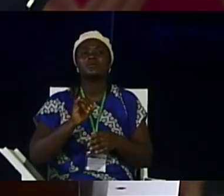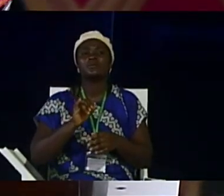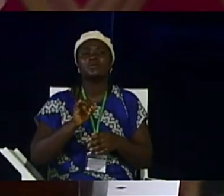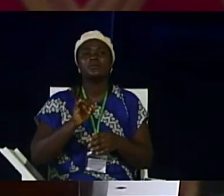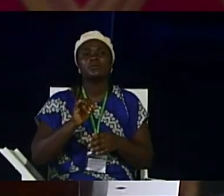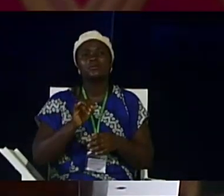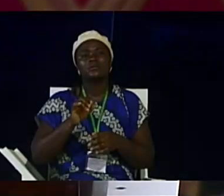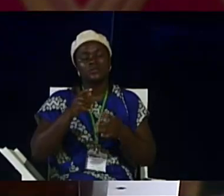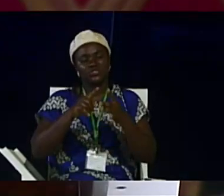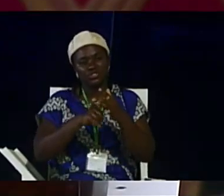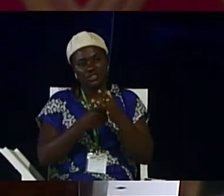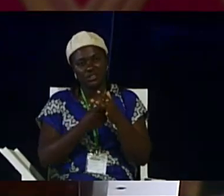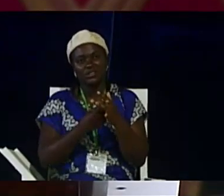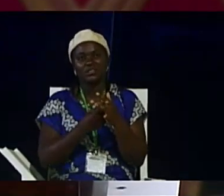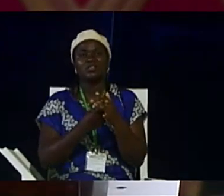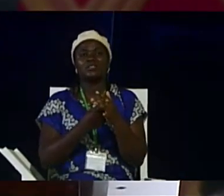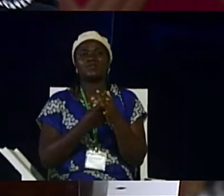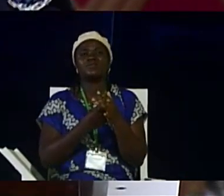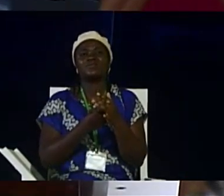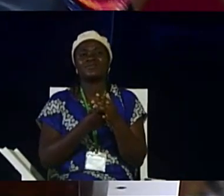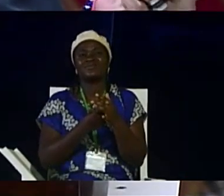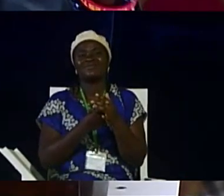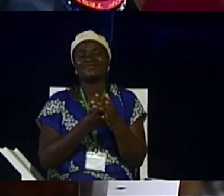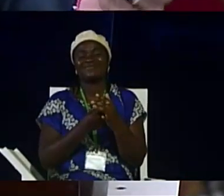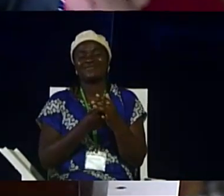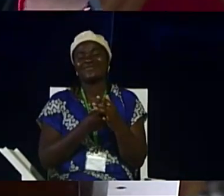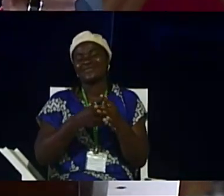Genesis because it is spelled